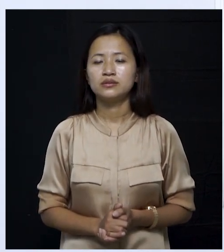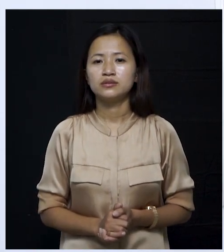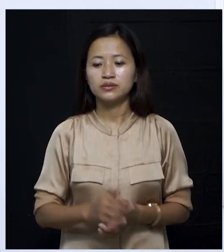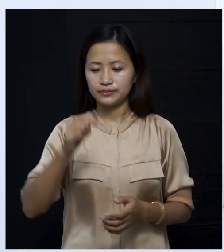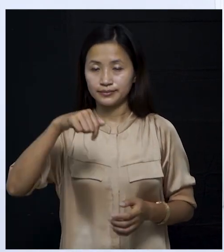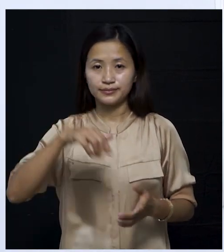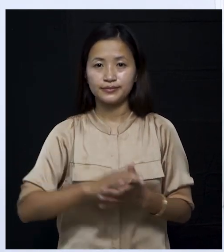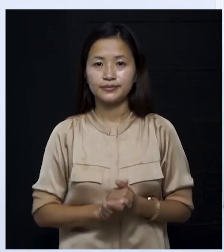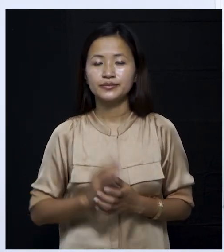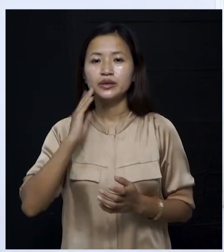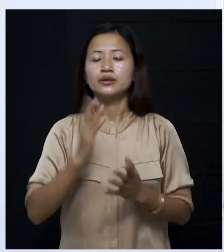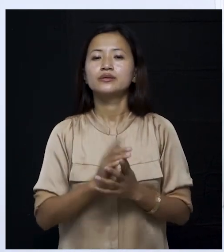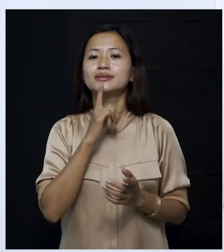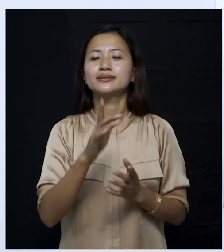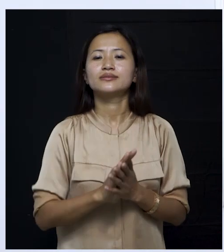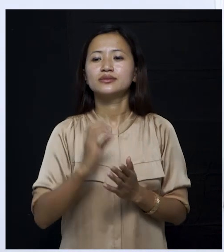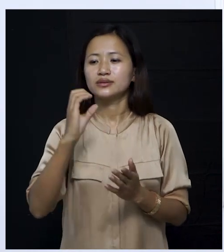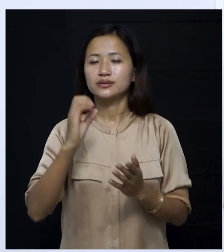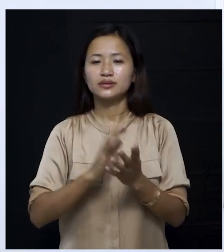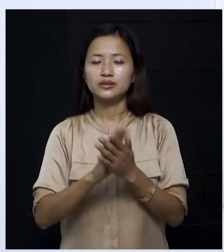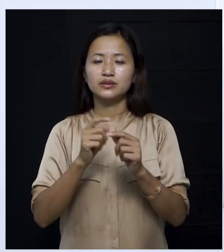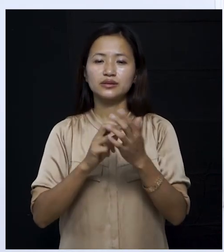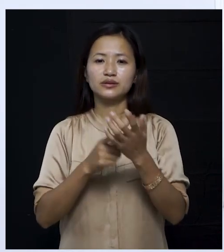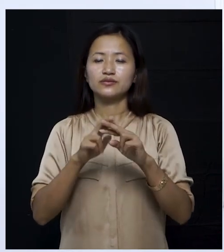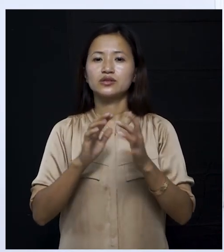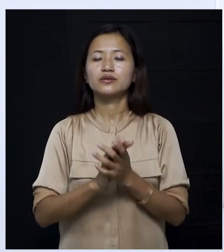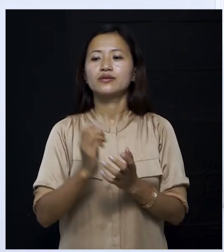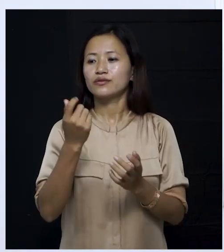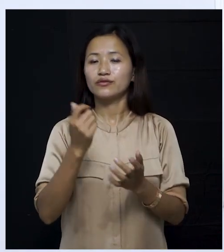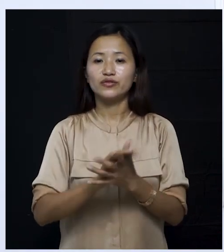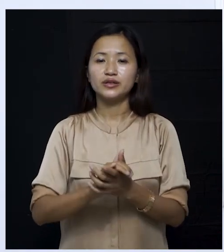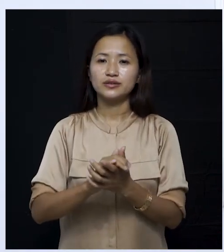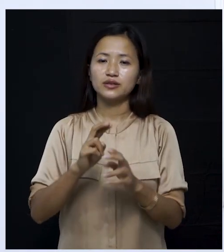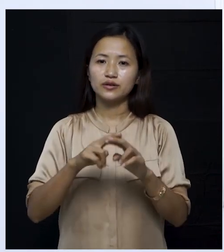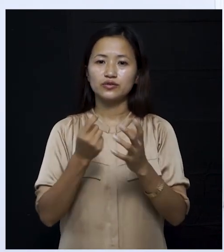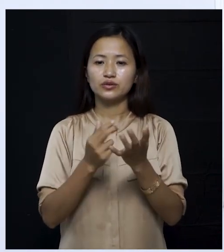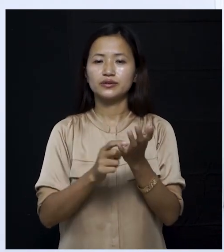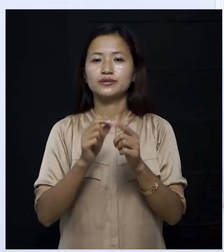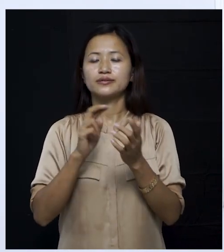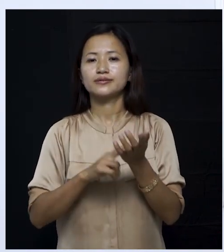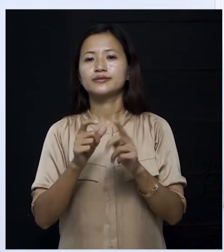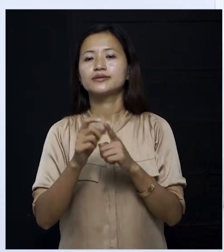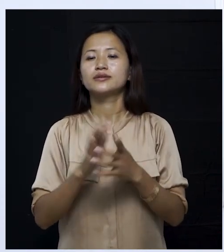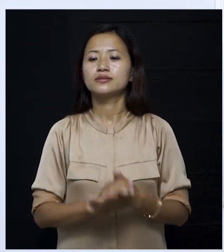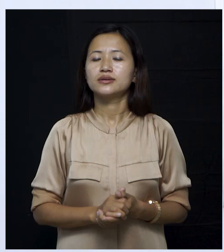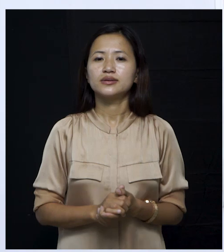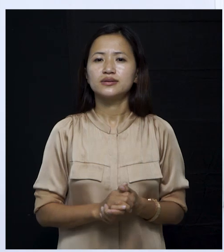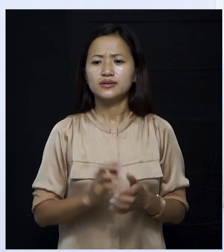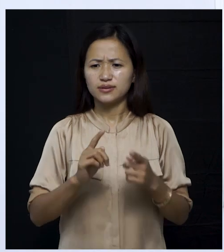Now here, when we say cheat fund, okay, these are generally, or we can say these